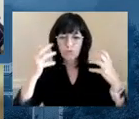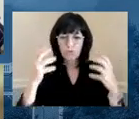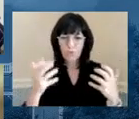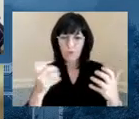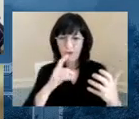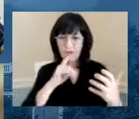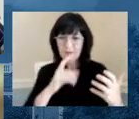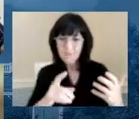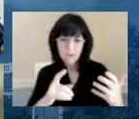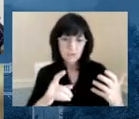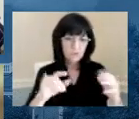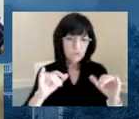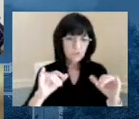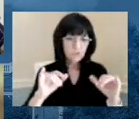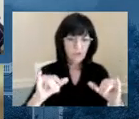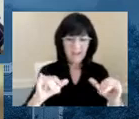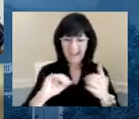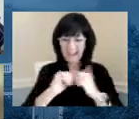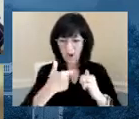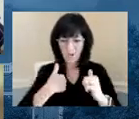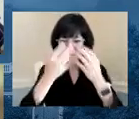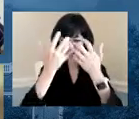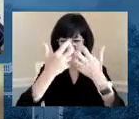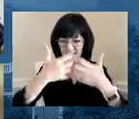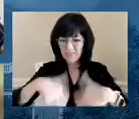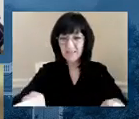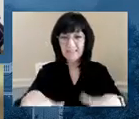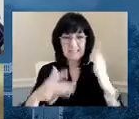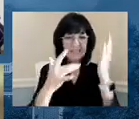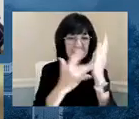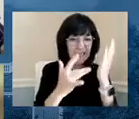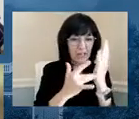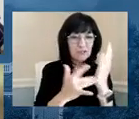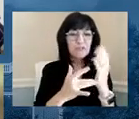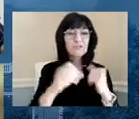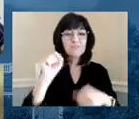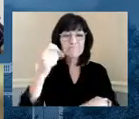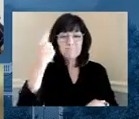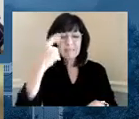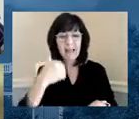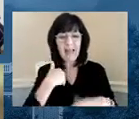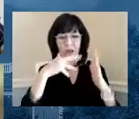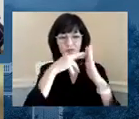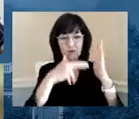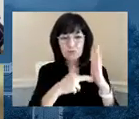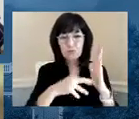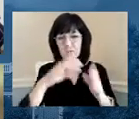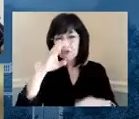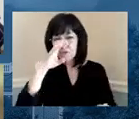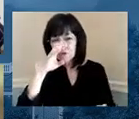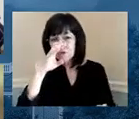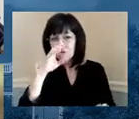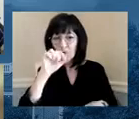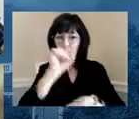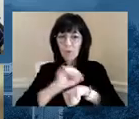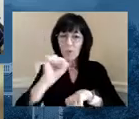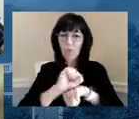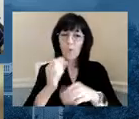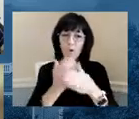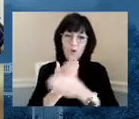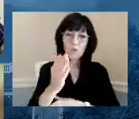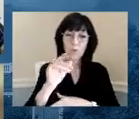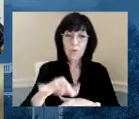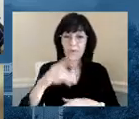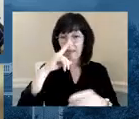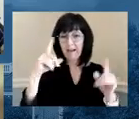technical regulatory issues. It's in working through a complicated piece of legislation